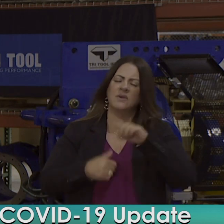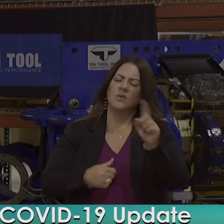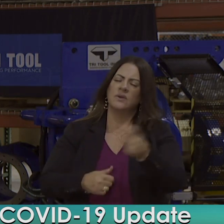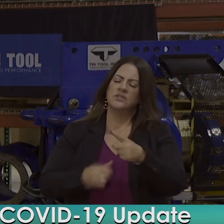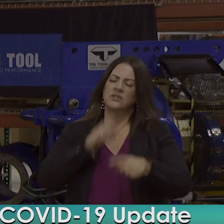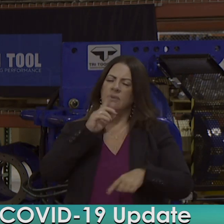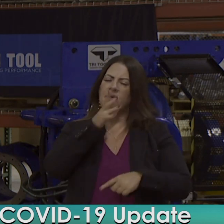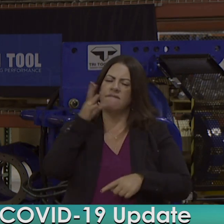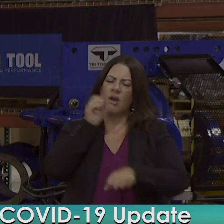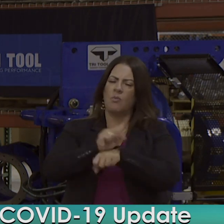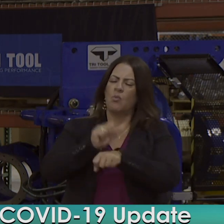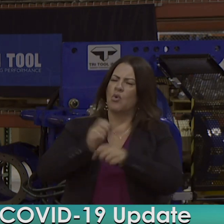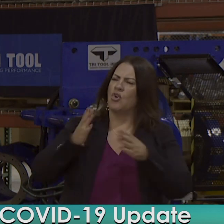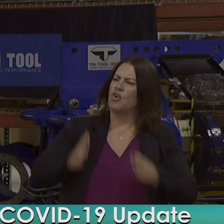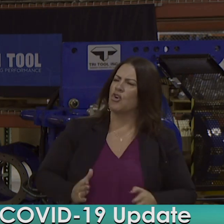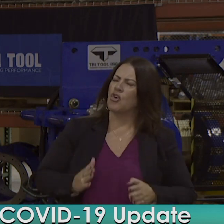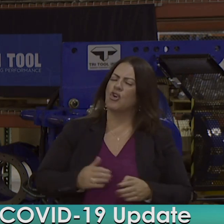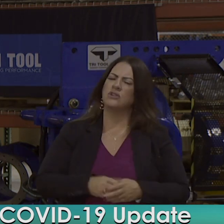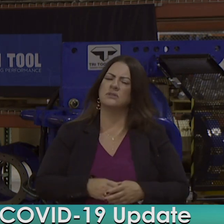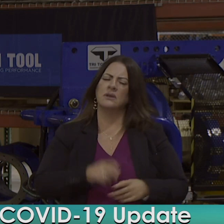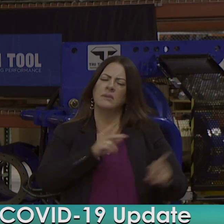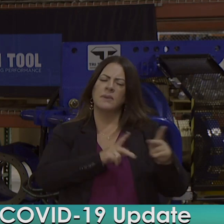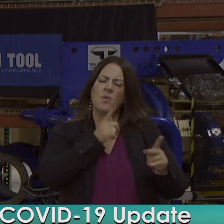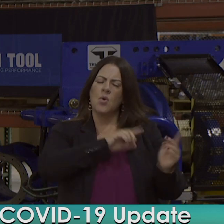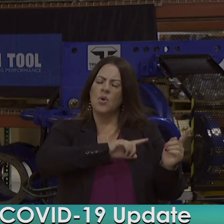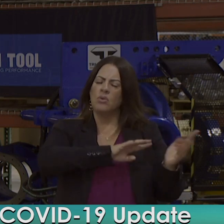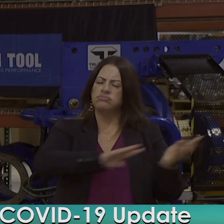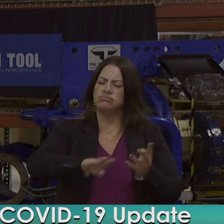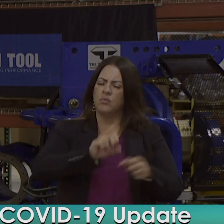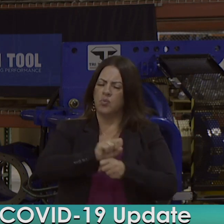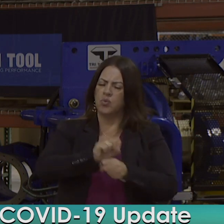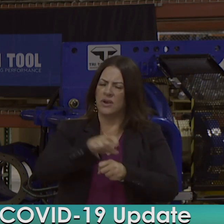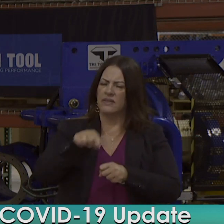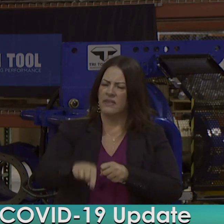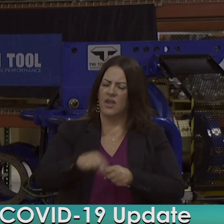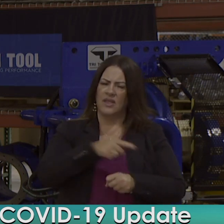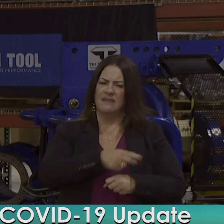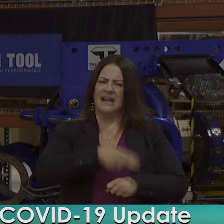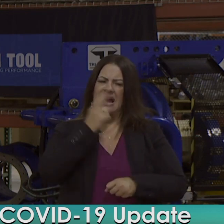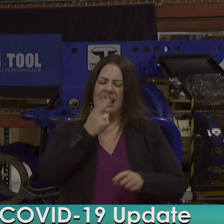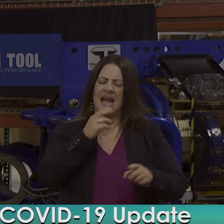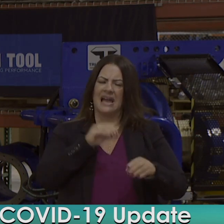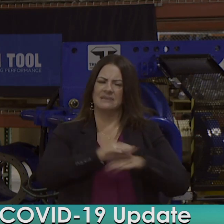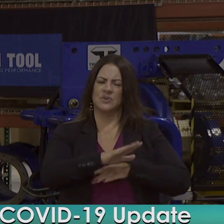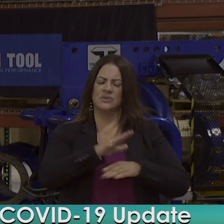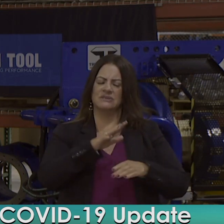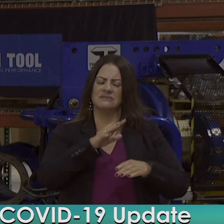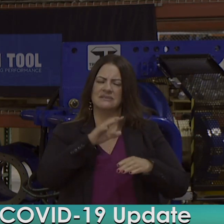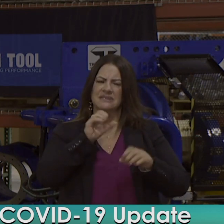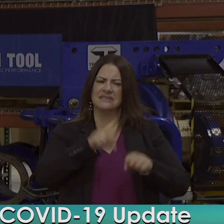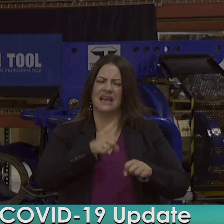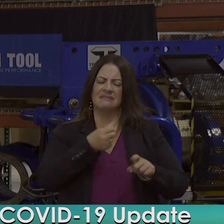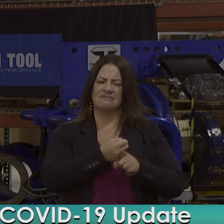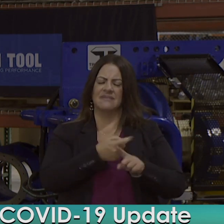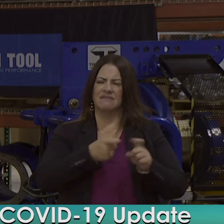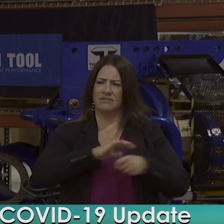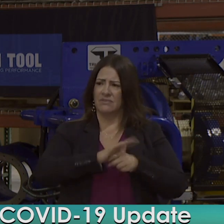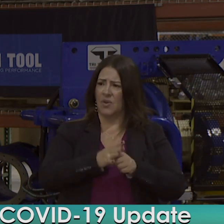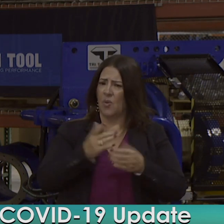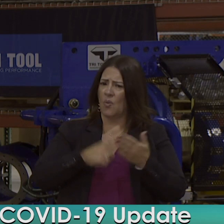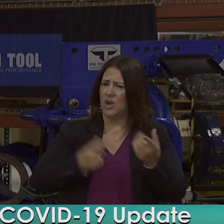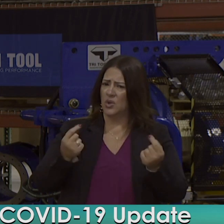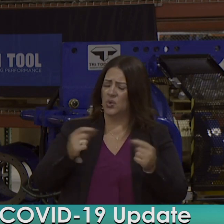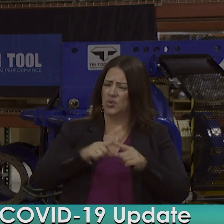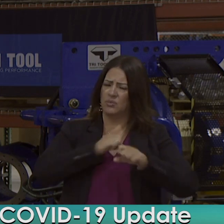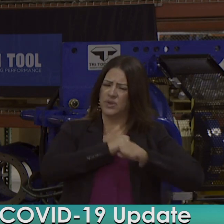farm workers who are essential workers and at high risk of exposure to COVID-19. She's wondering if you can discuss what's being done to